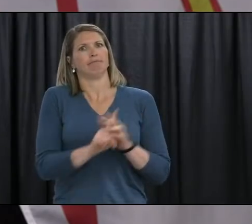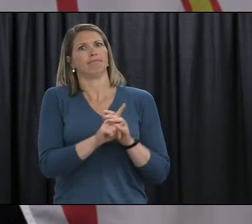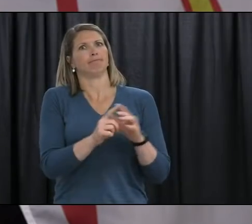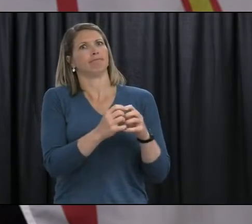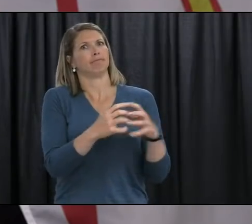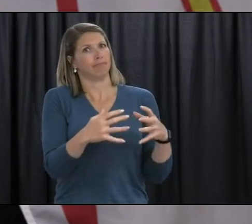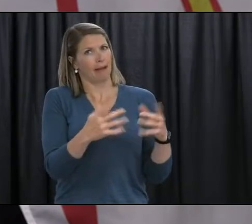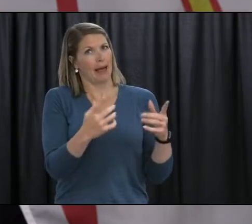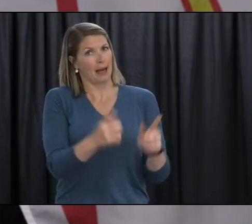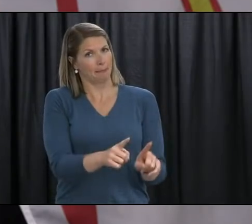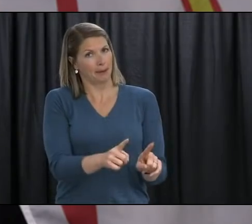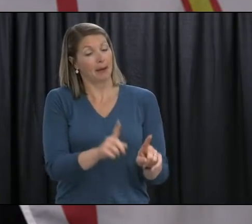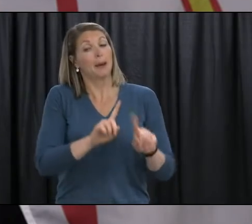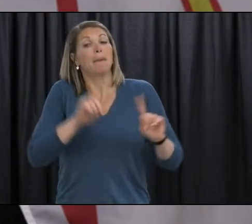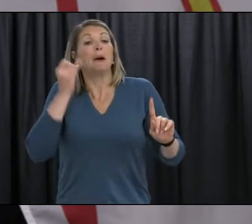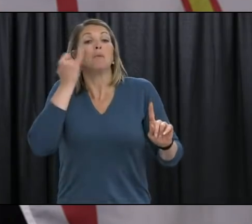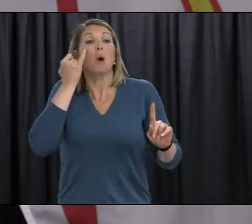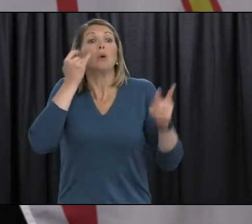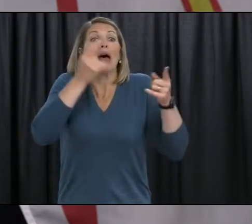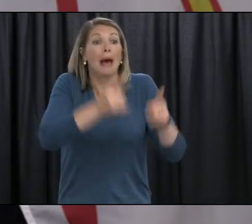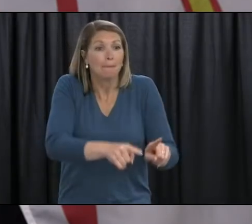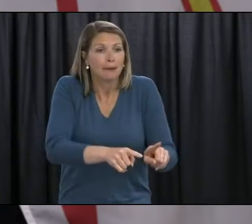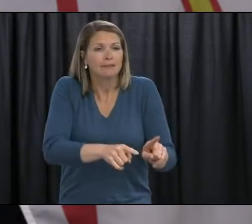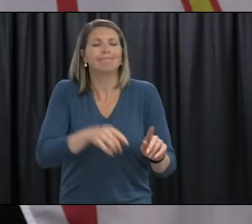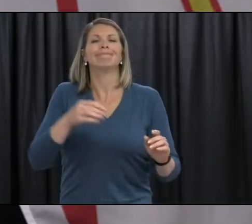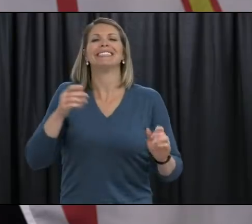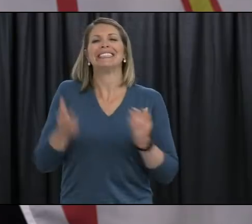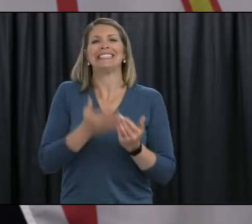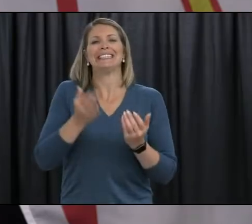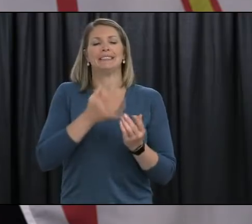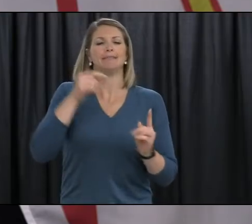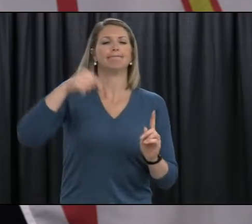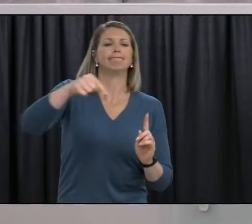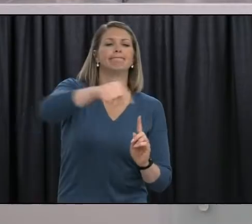can do contact tracing more easily.